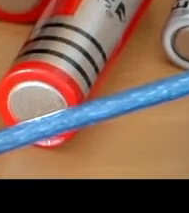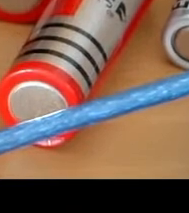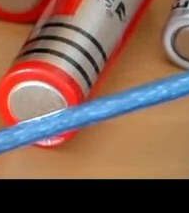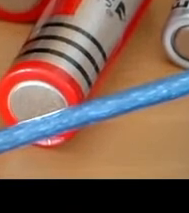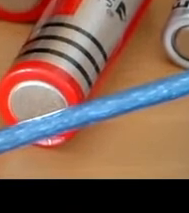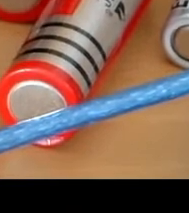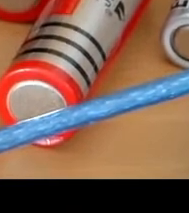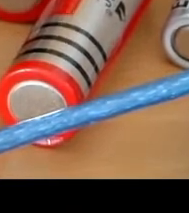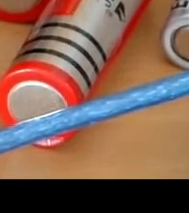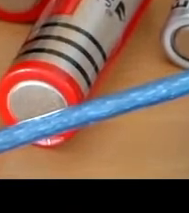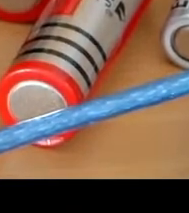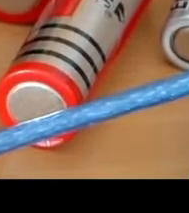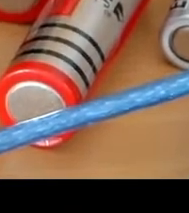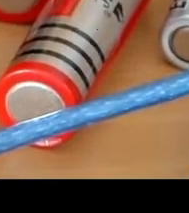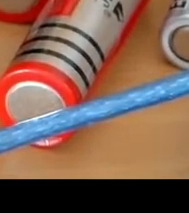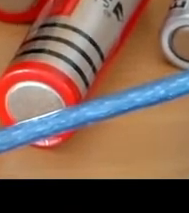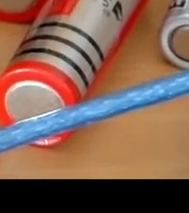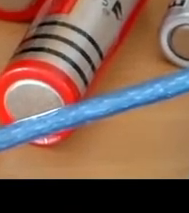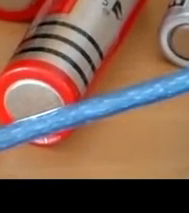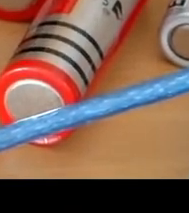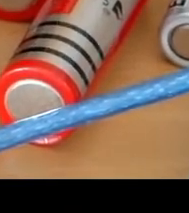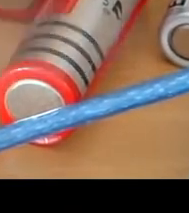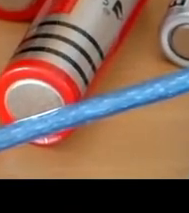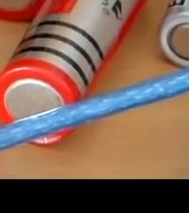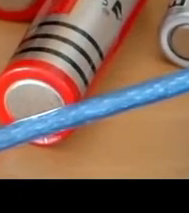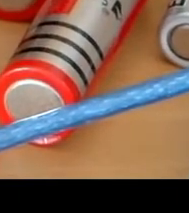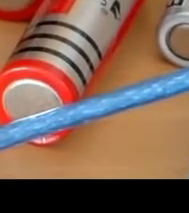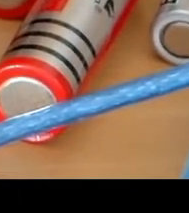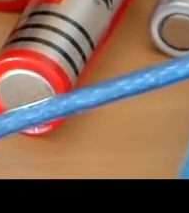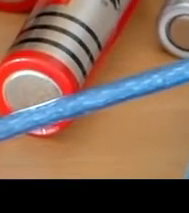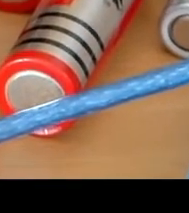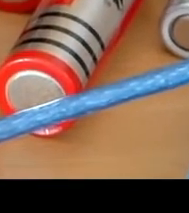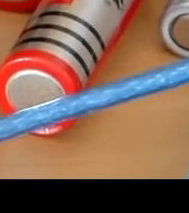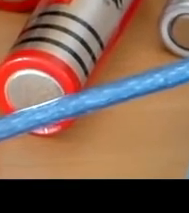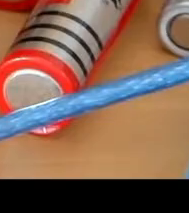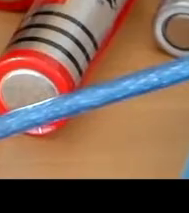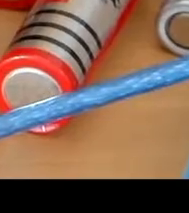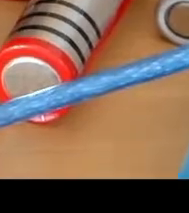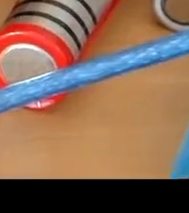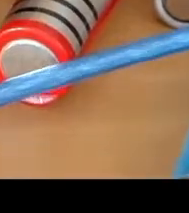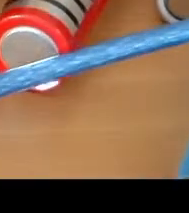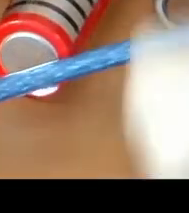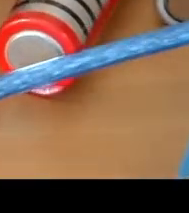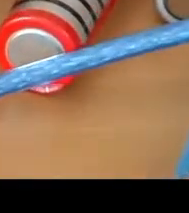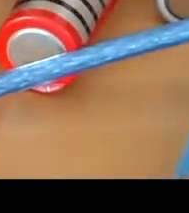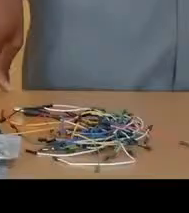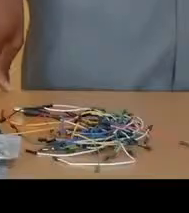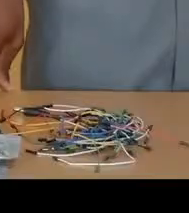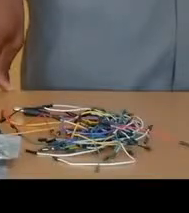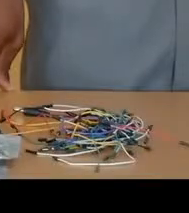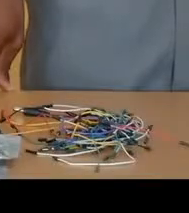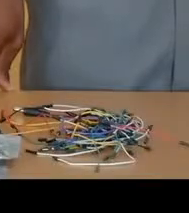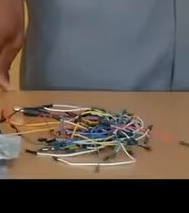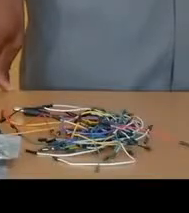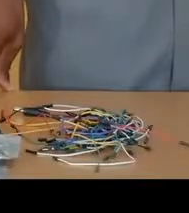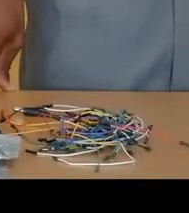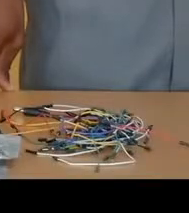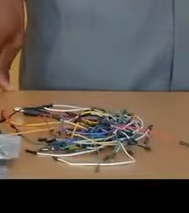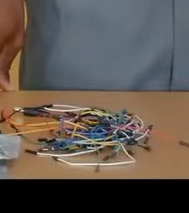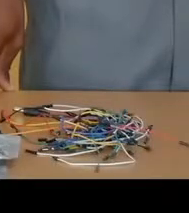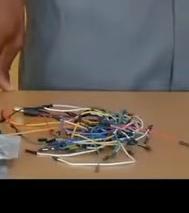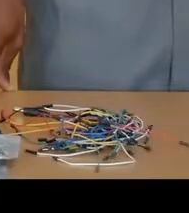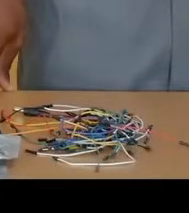us support to make this project to be efficient. So we would like the YSK and their partners to connect